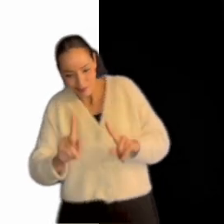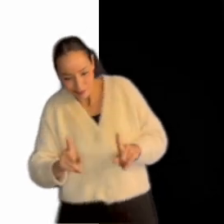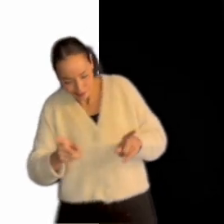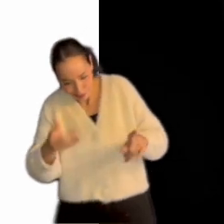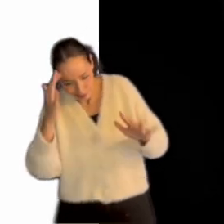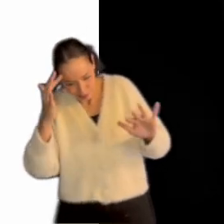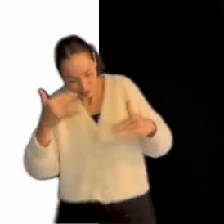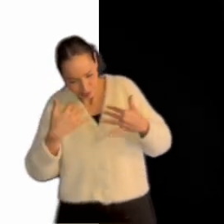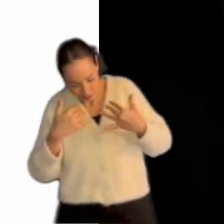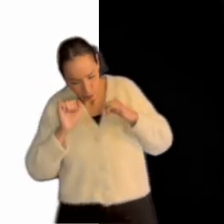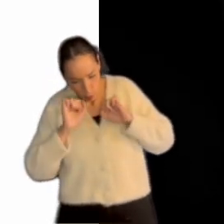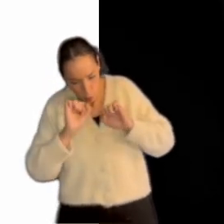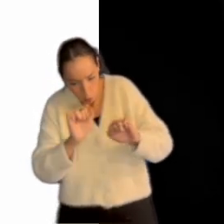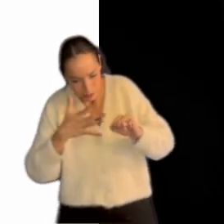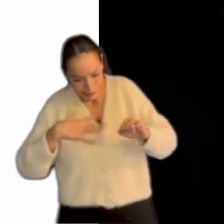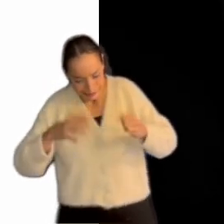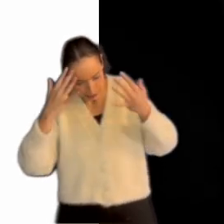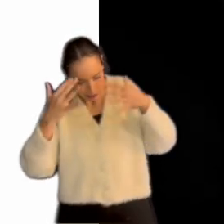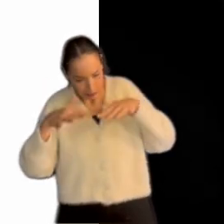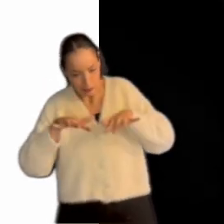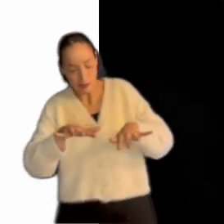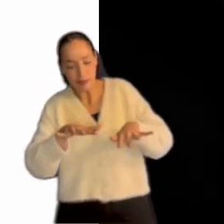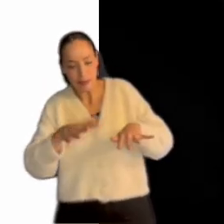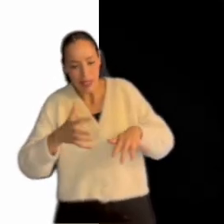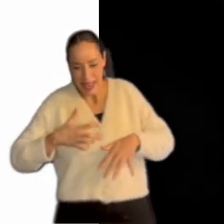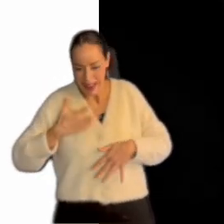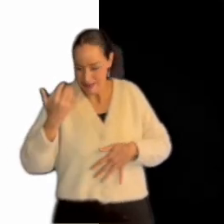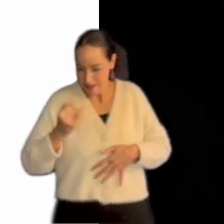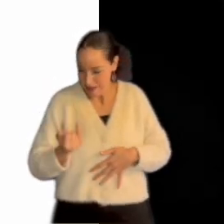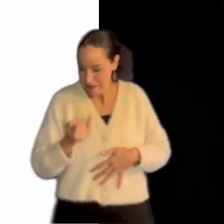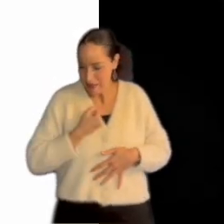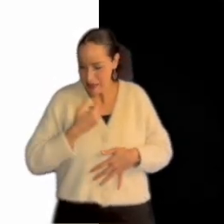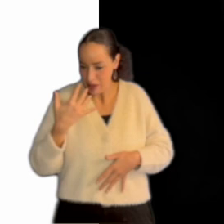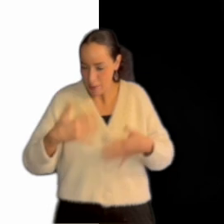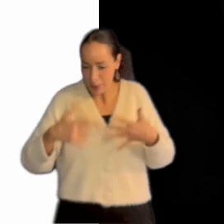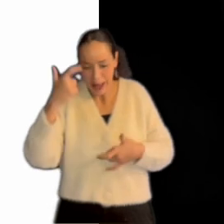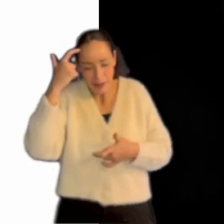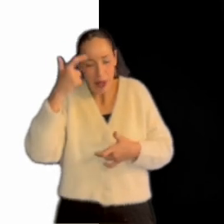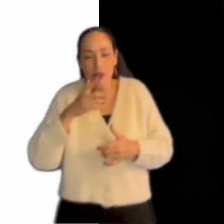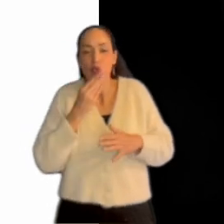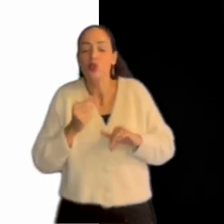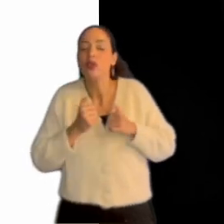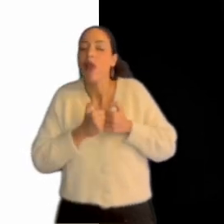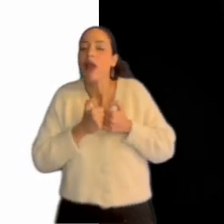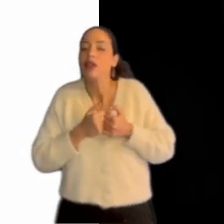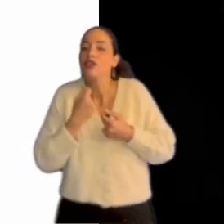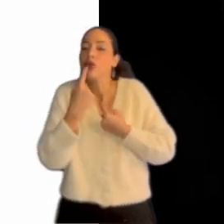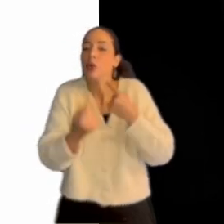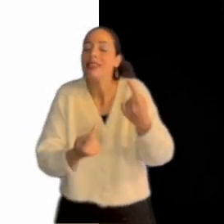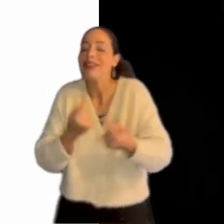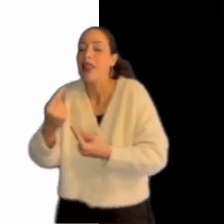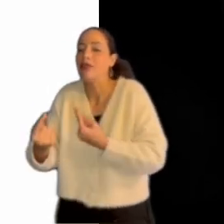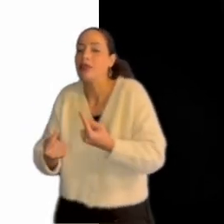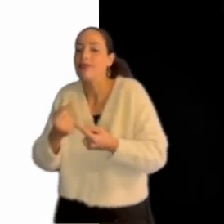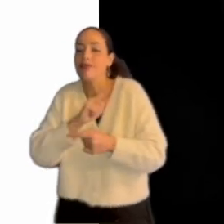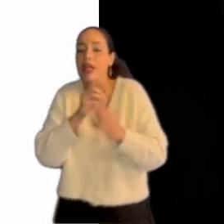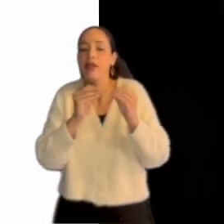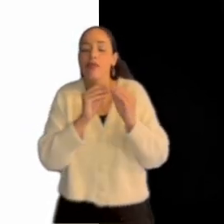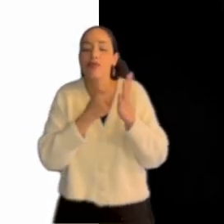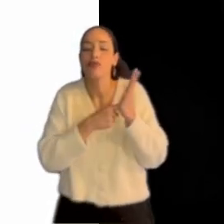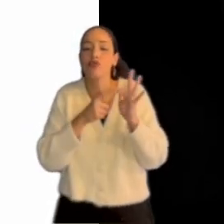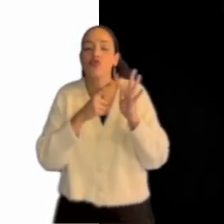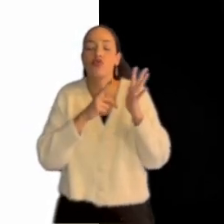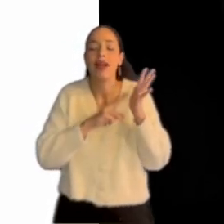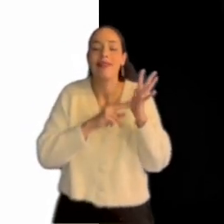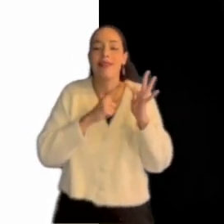tenderness and care. I went on to read Brené Brown's Atlas of the Heart, and I was hooked. This act of mapping human emotions has provided me